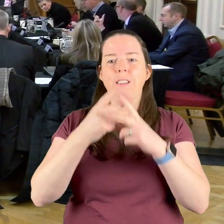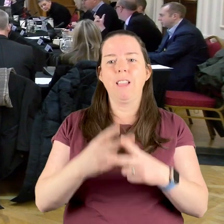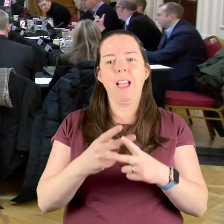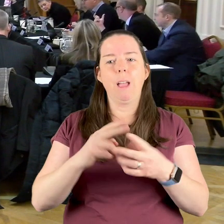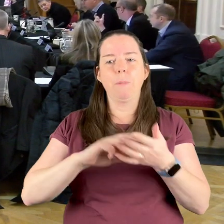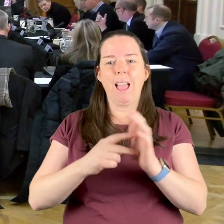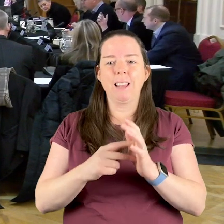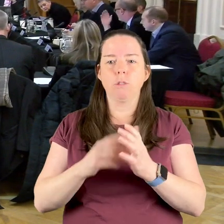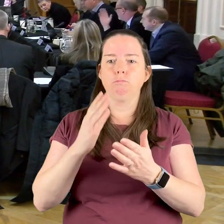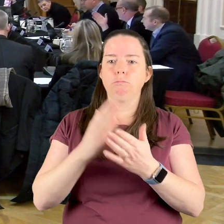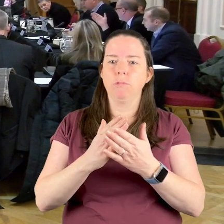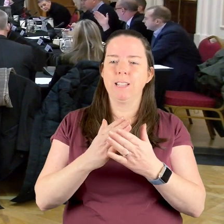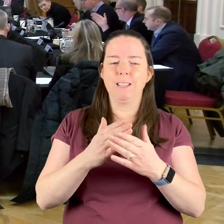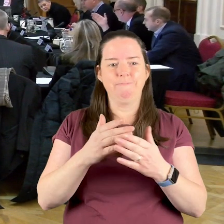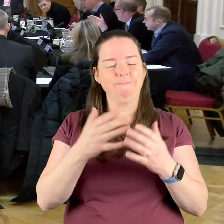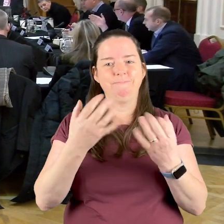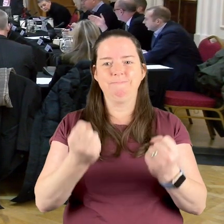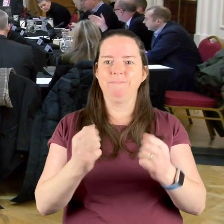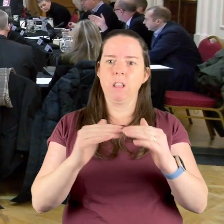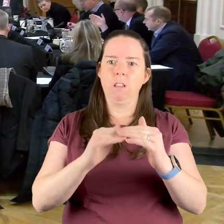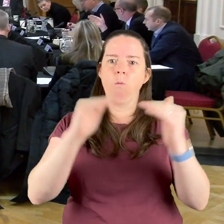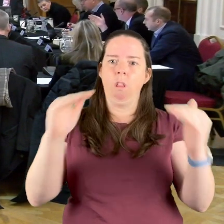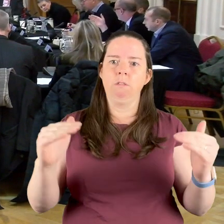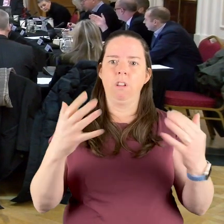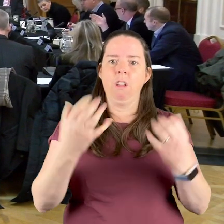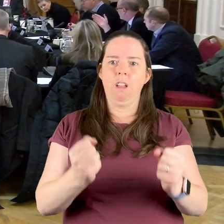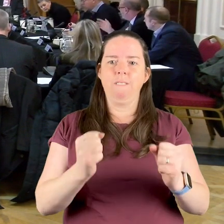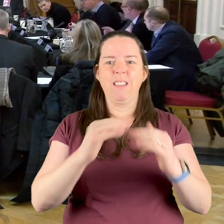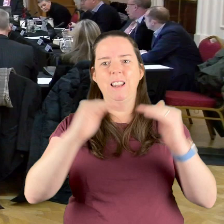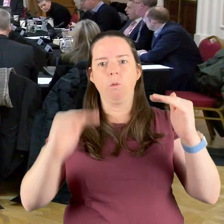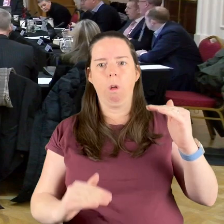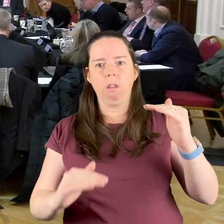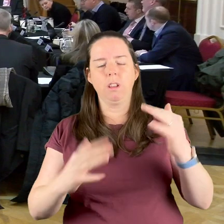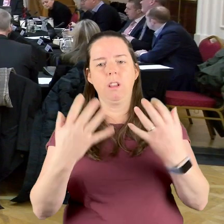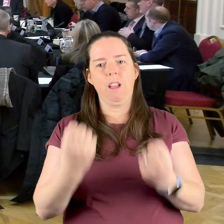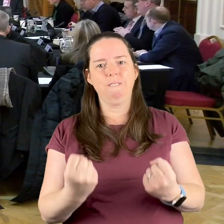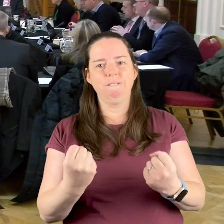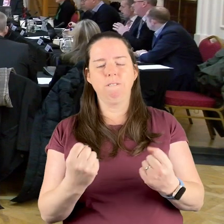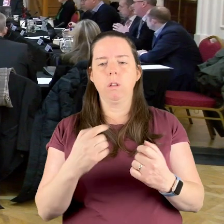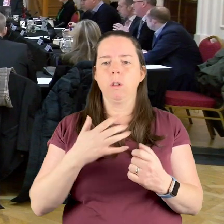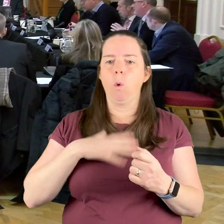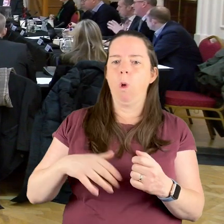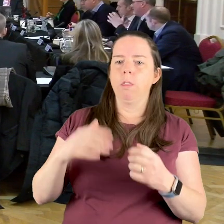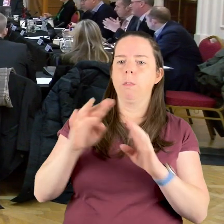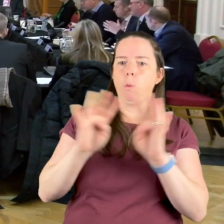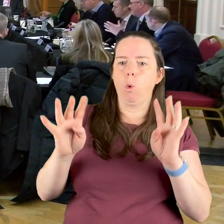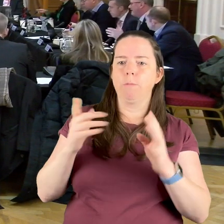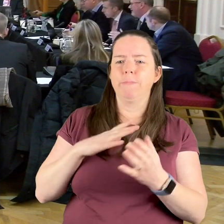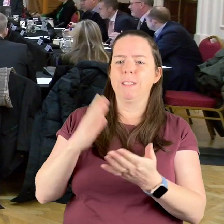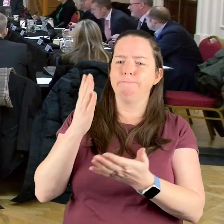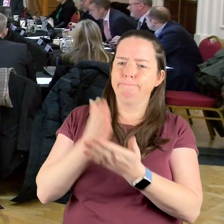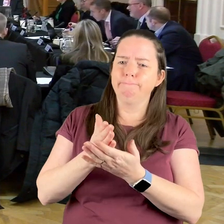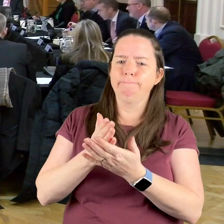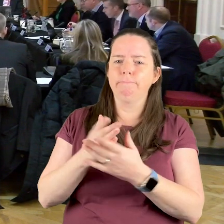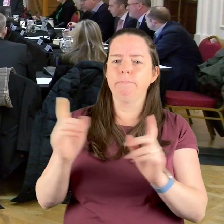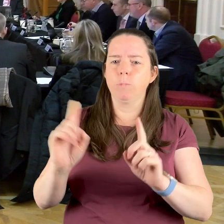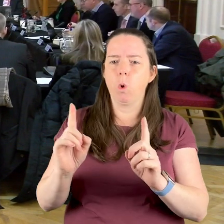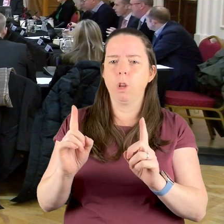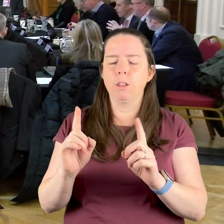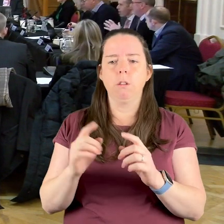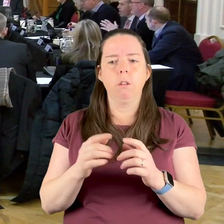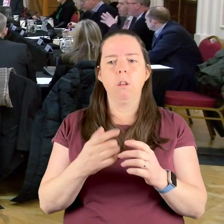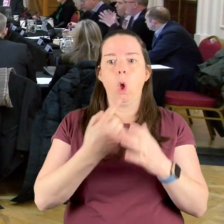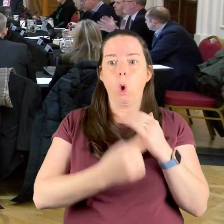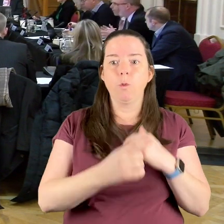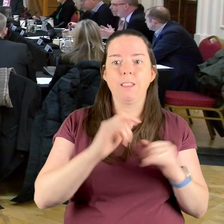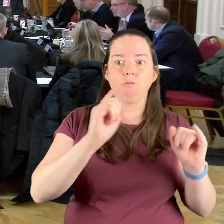and care plans are predominantly faced at inequalities. So that what I'd like the board to kind of be assured of